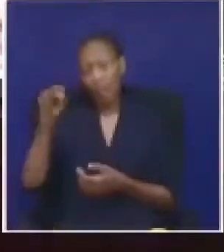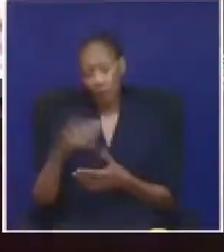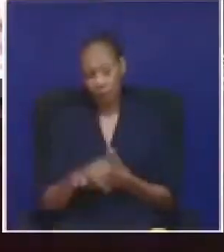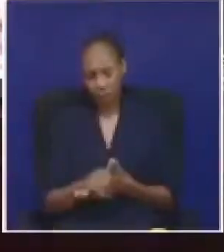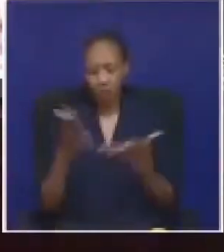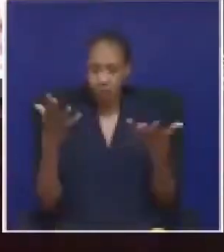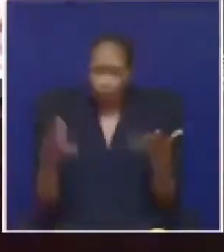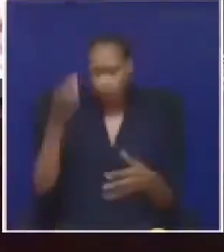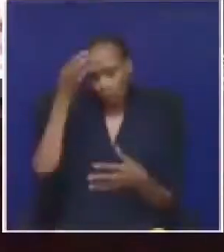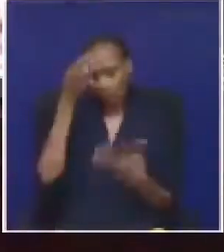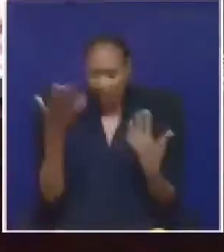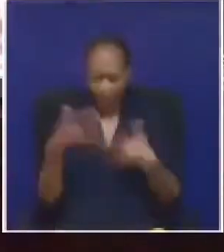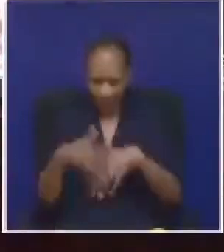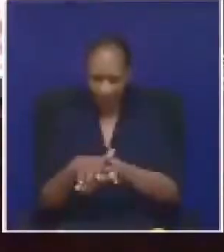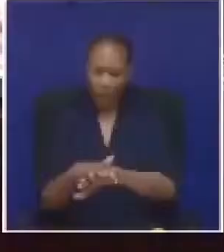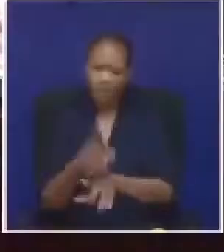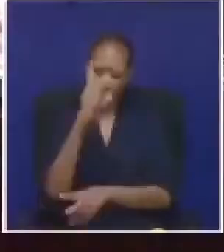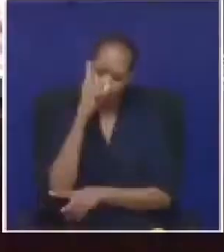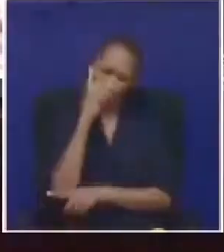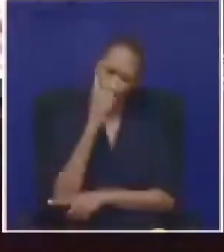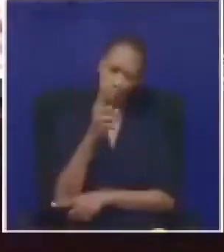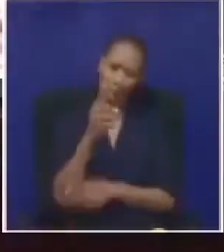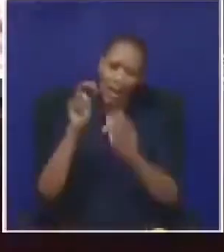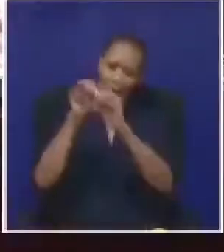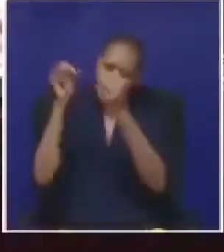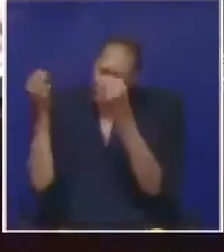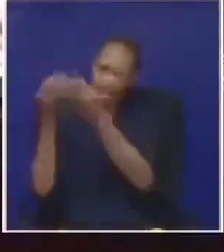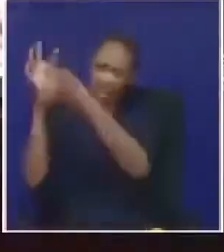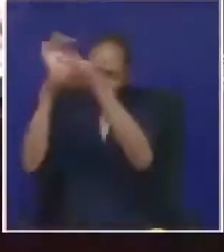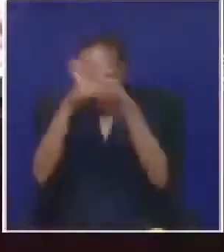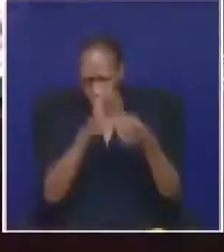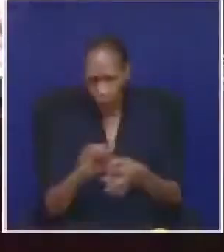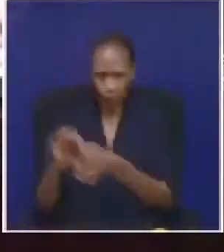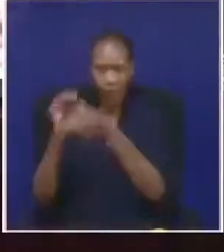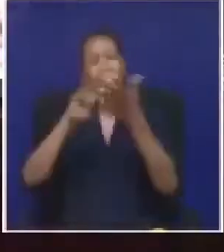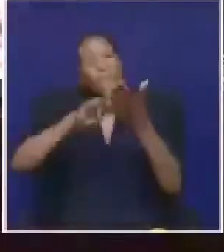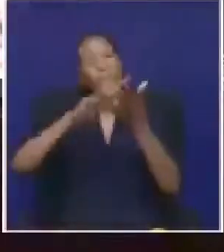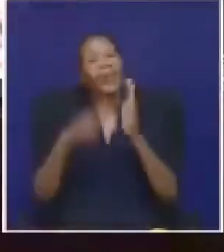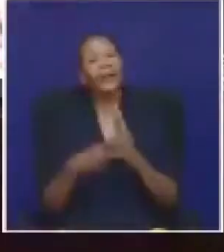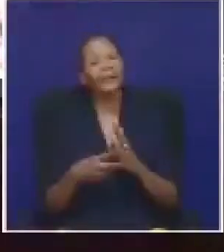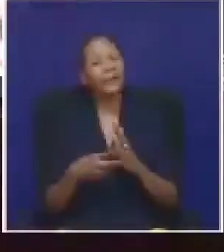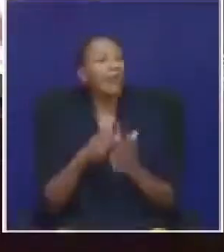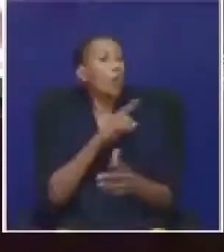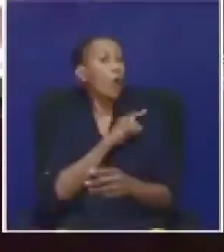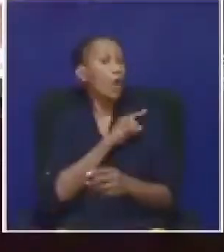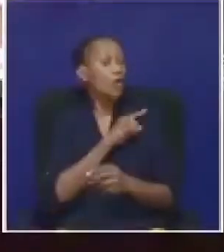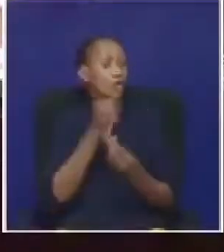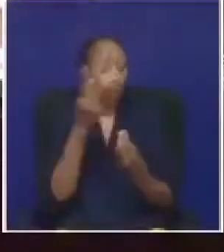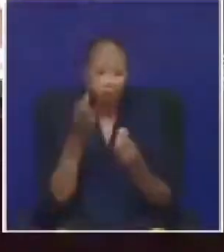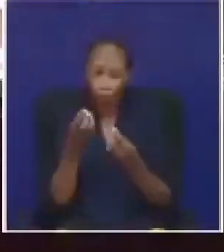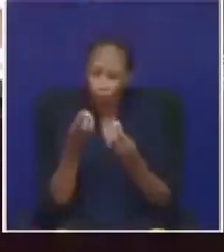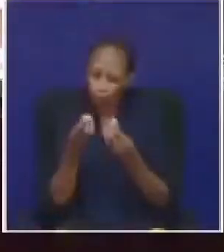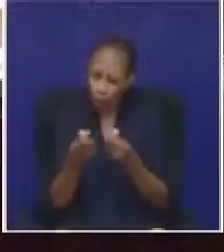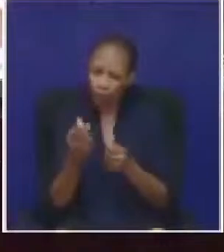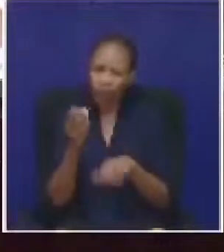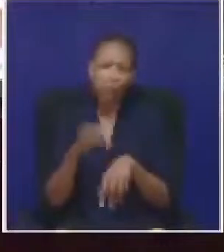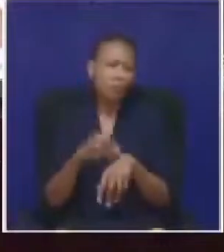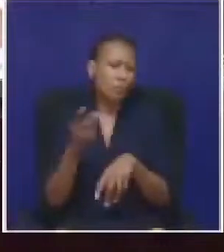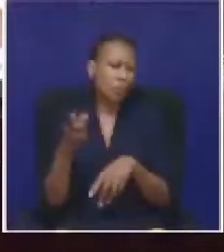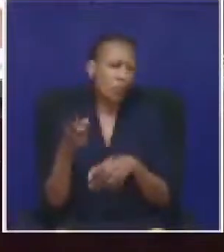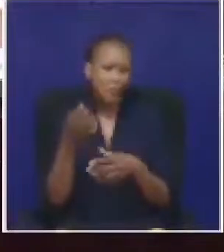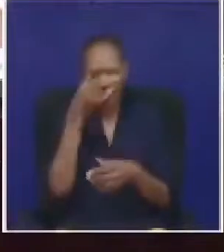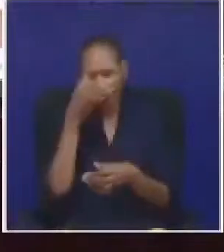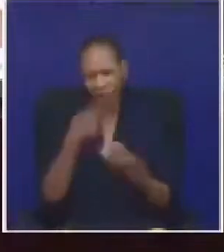is implementing a single nationally coordinated plan to counter the drug threat by